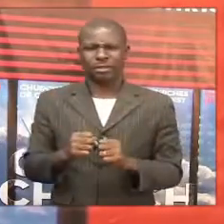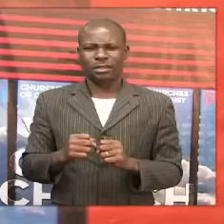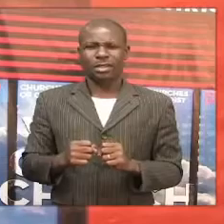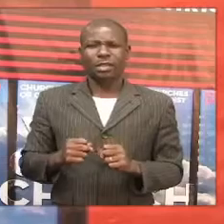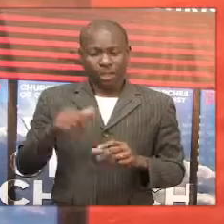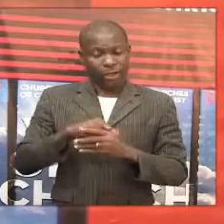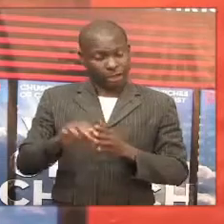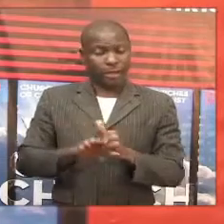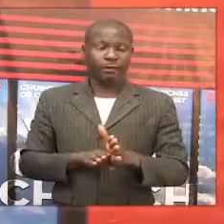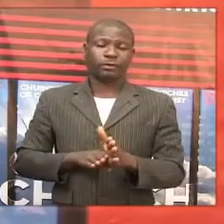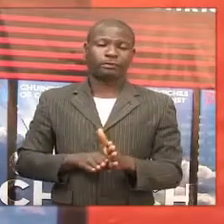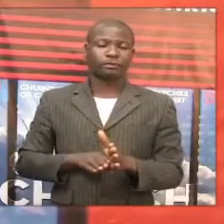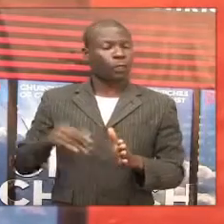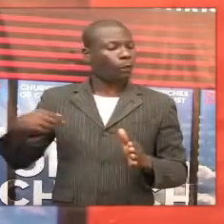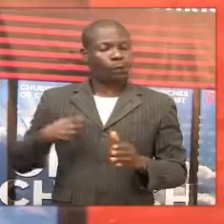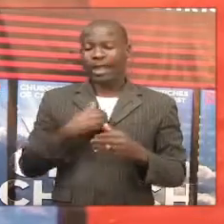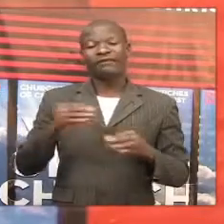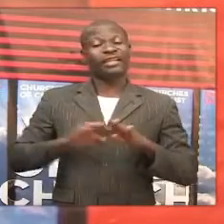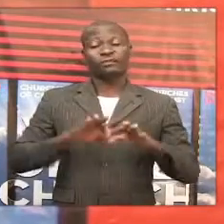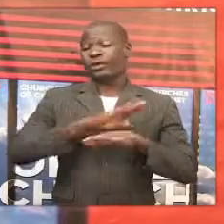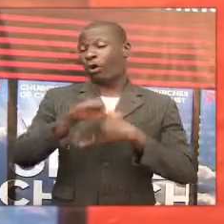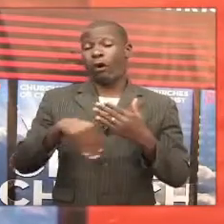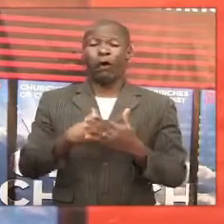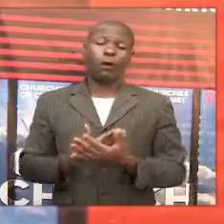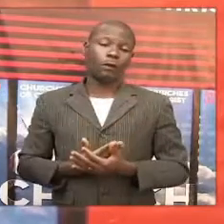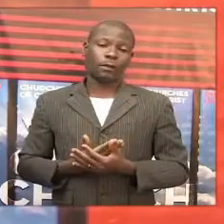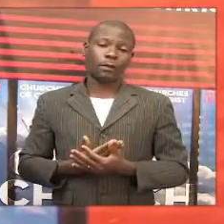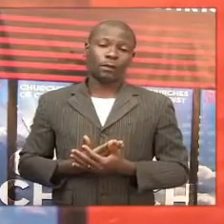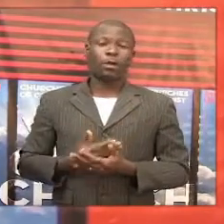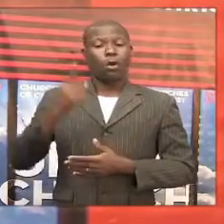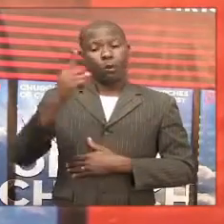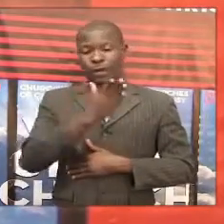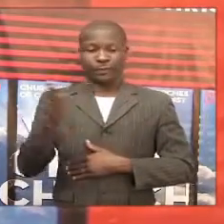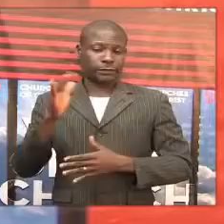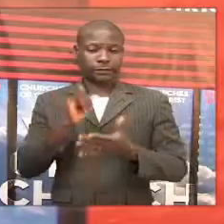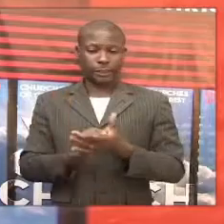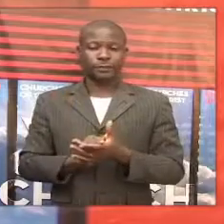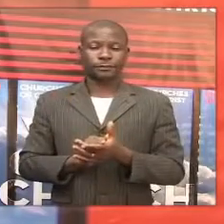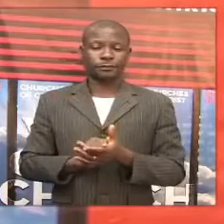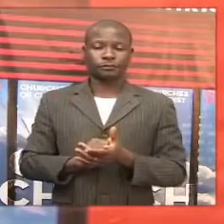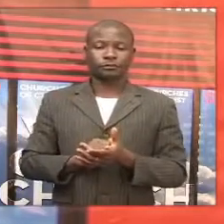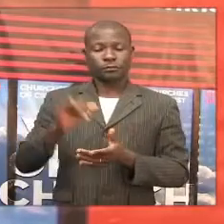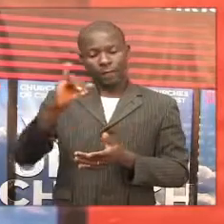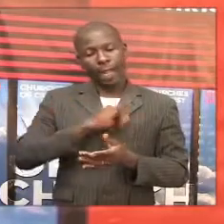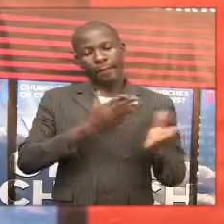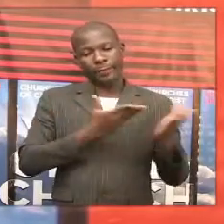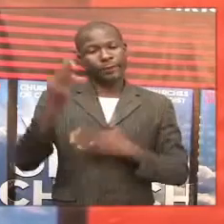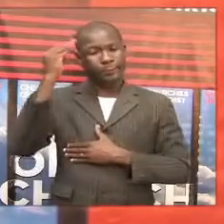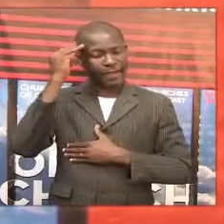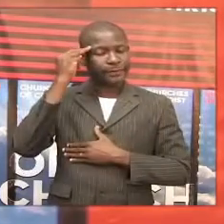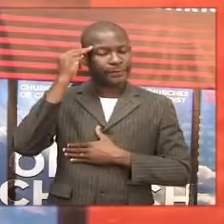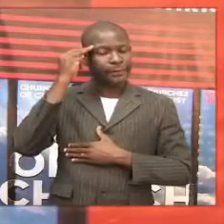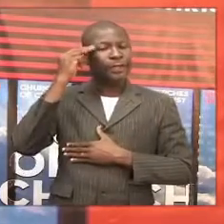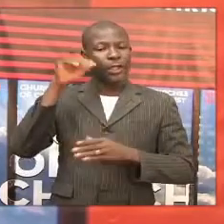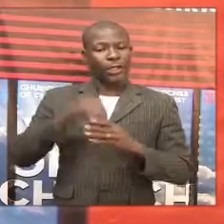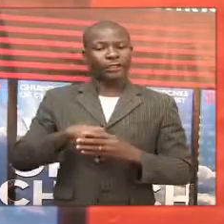homeda ya church sa na eme nyina mu asam kese ba ko a metwa wadwe egina so e wadisua